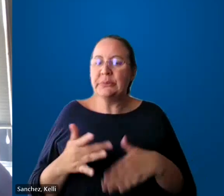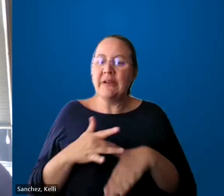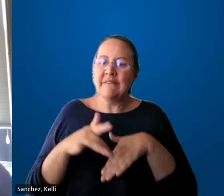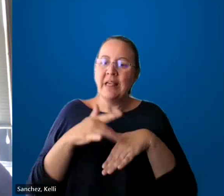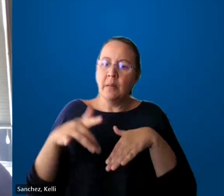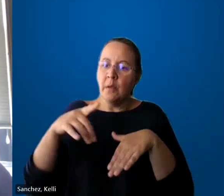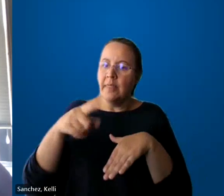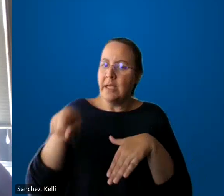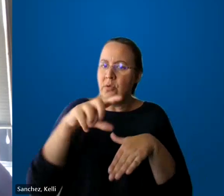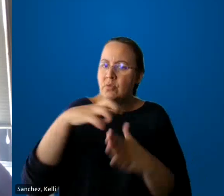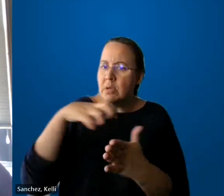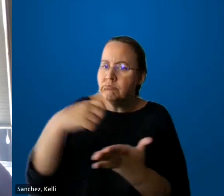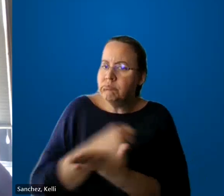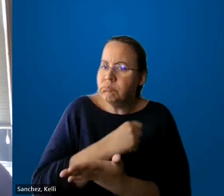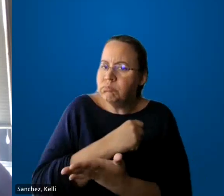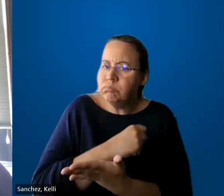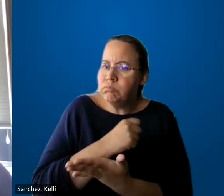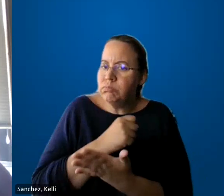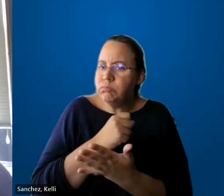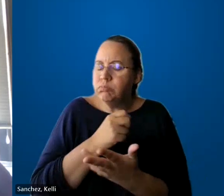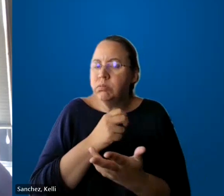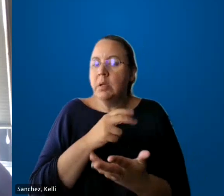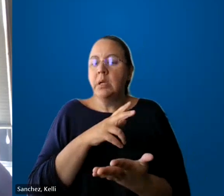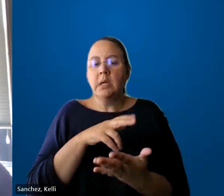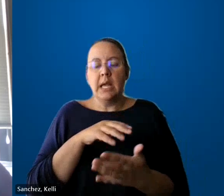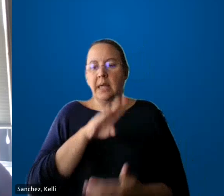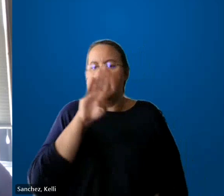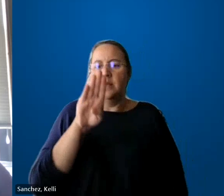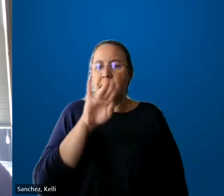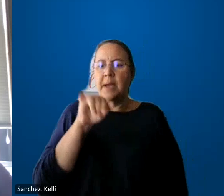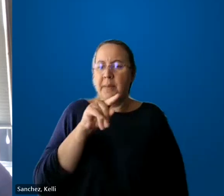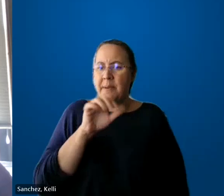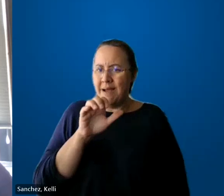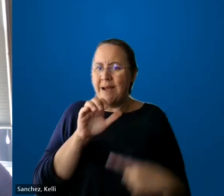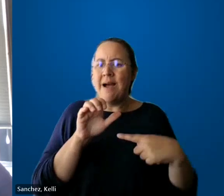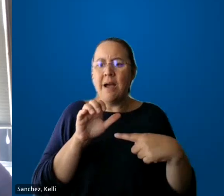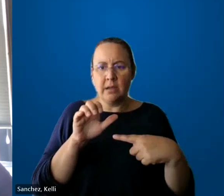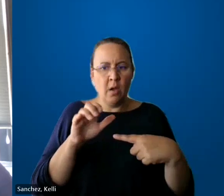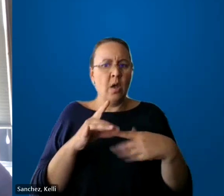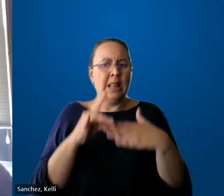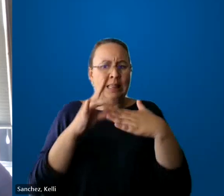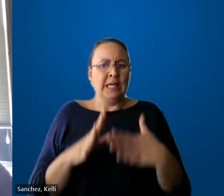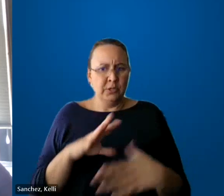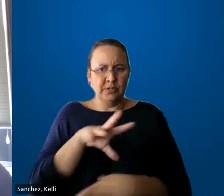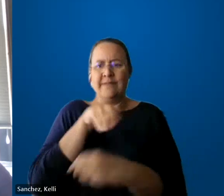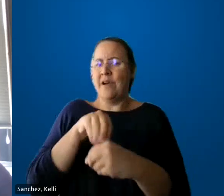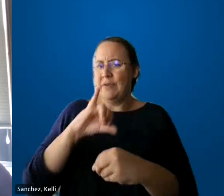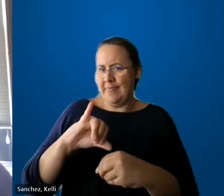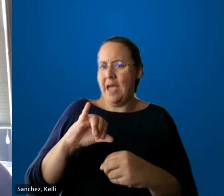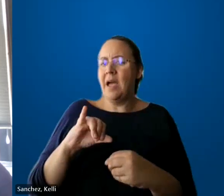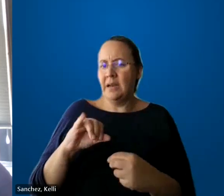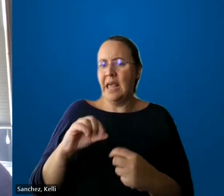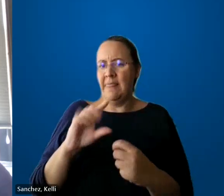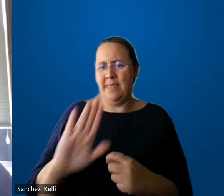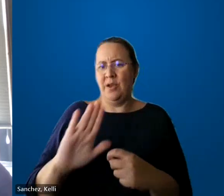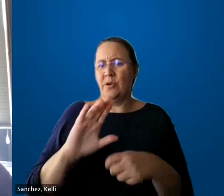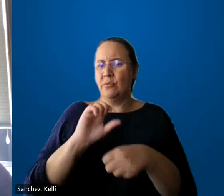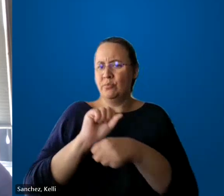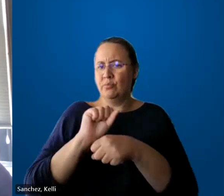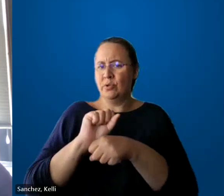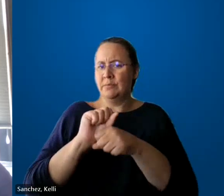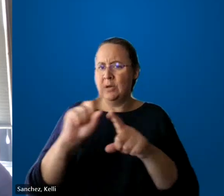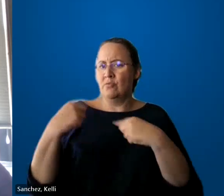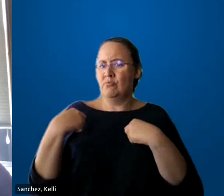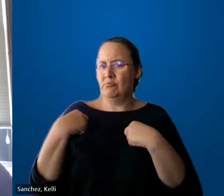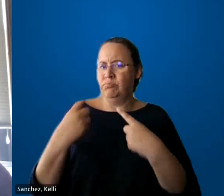they're also a really just incredible BIPOC-led recovery organization that have been around for a while. So,